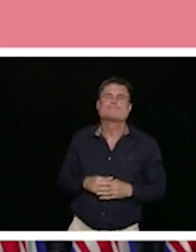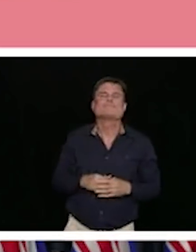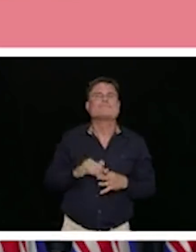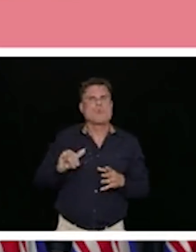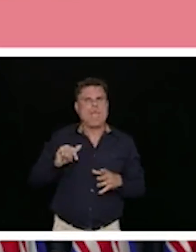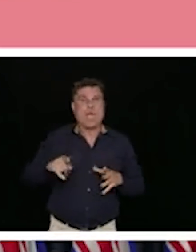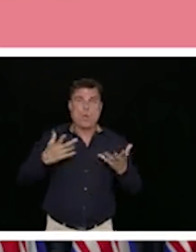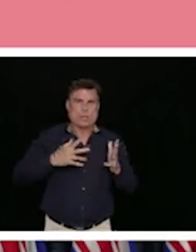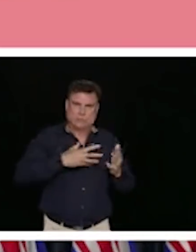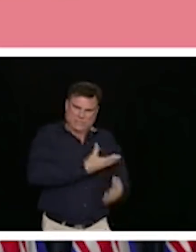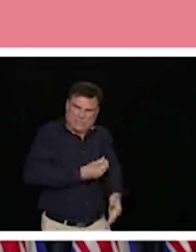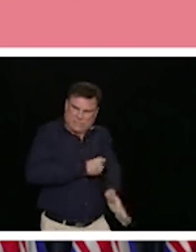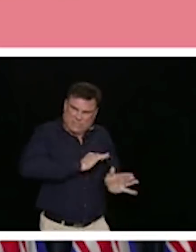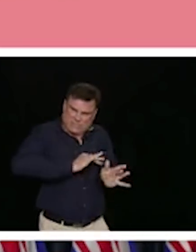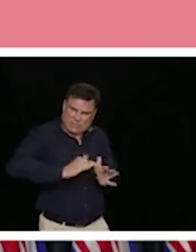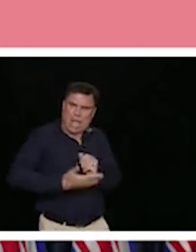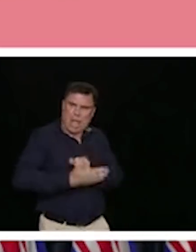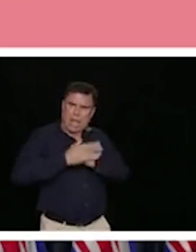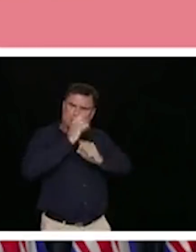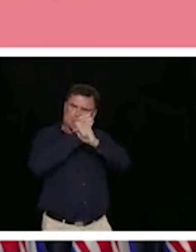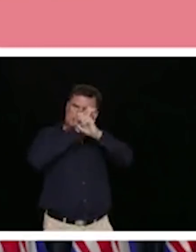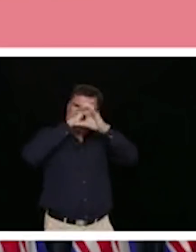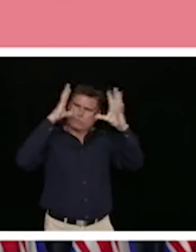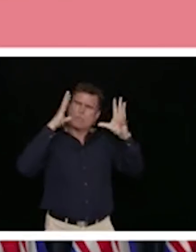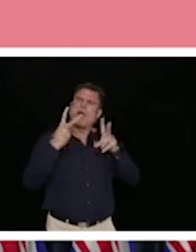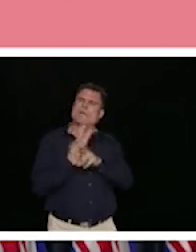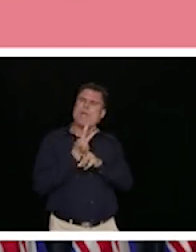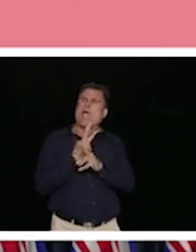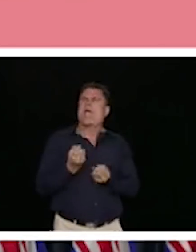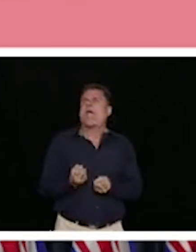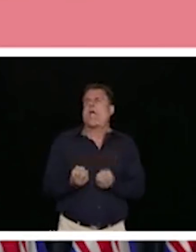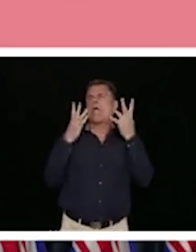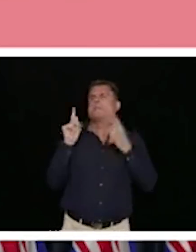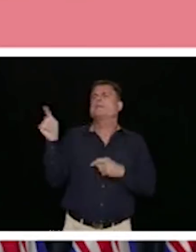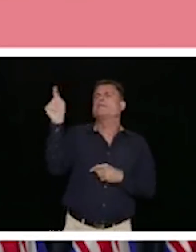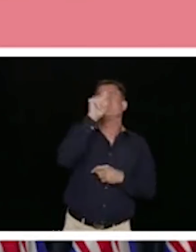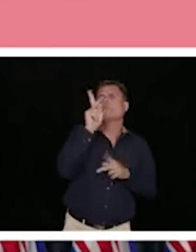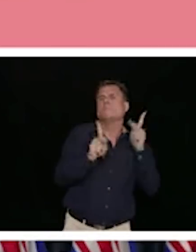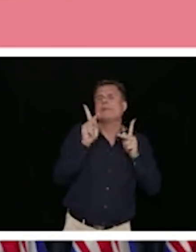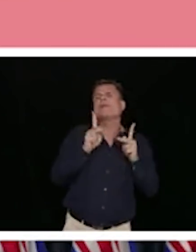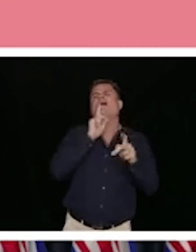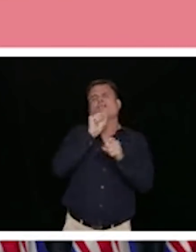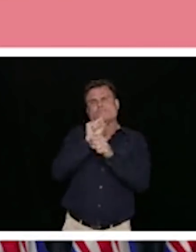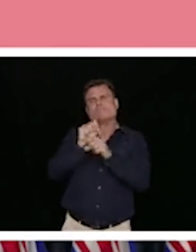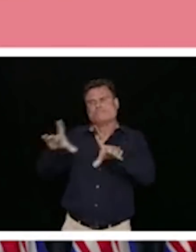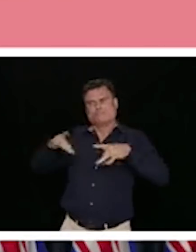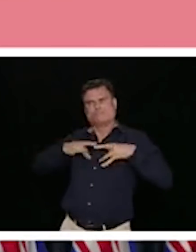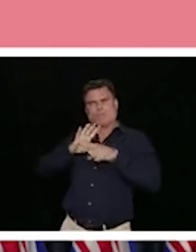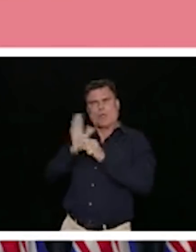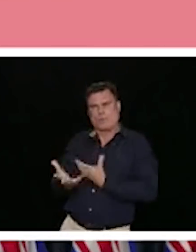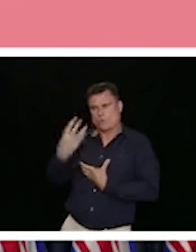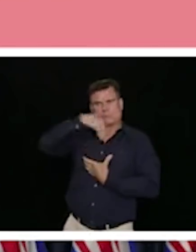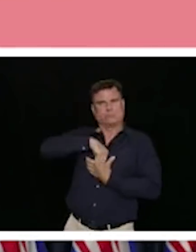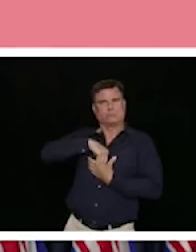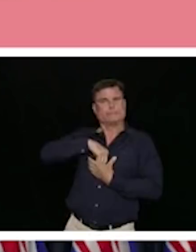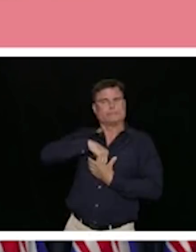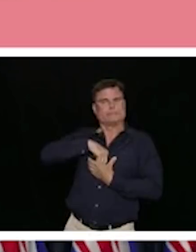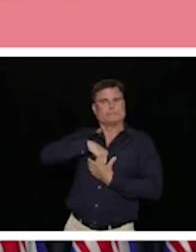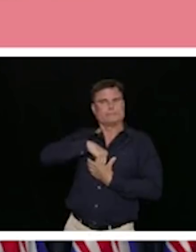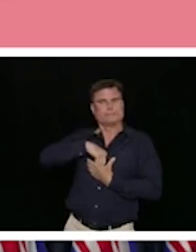tested positive in this serosurvey likely had the virus in British Columbia, which gives us around